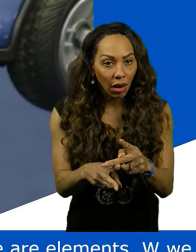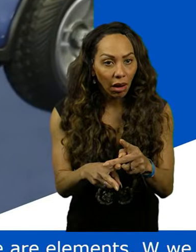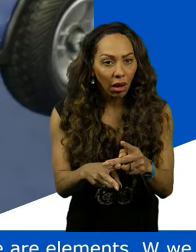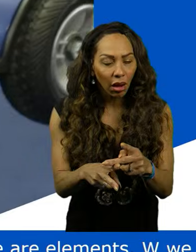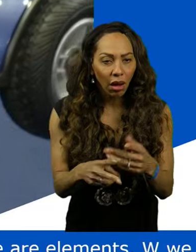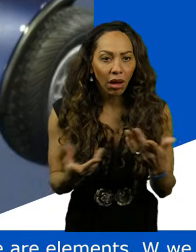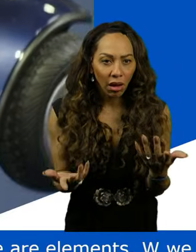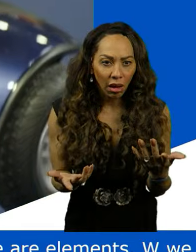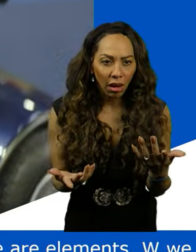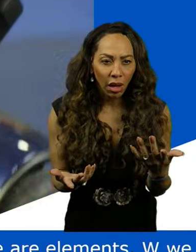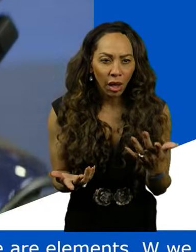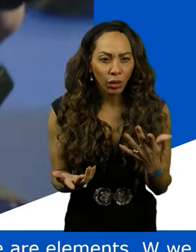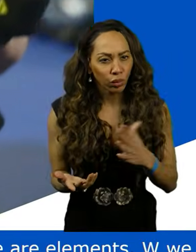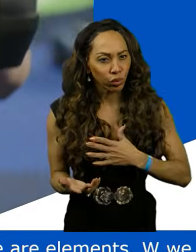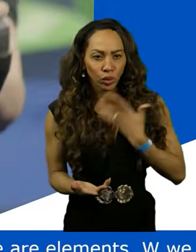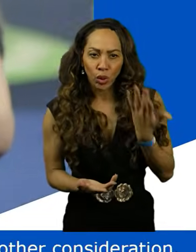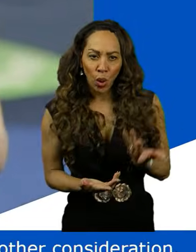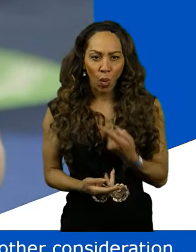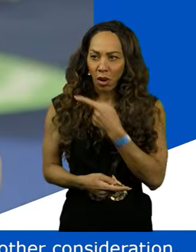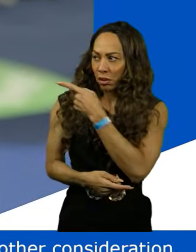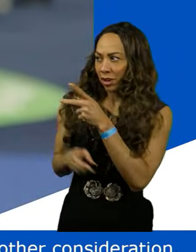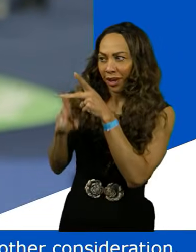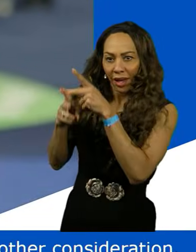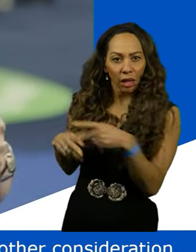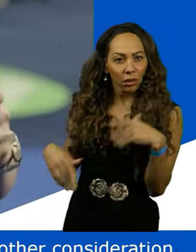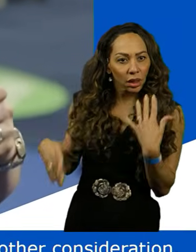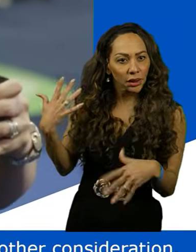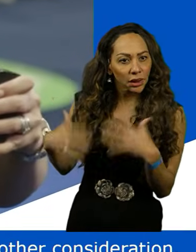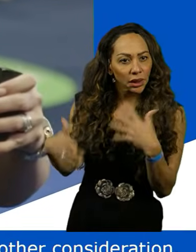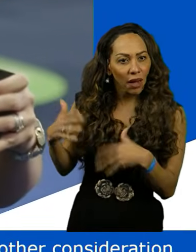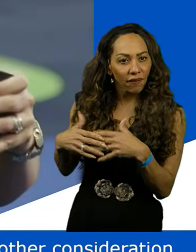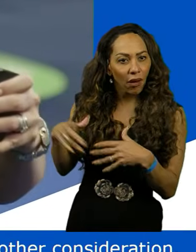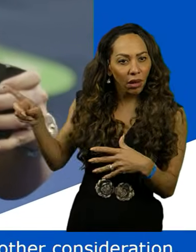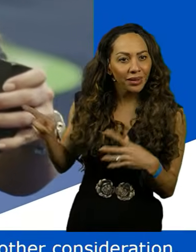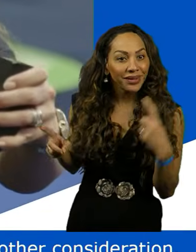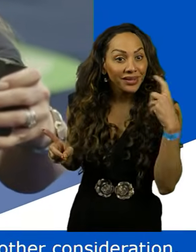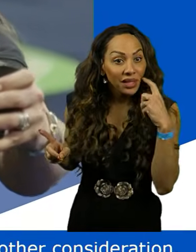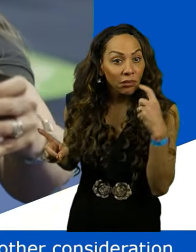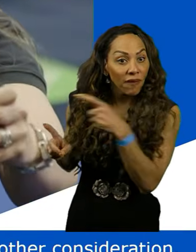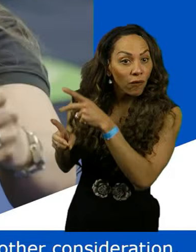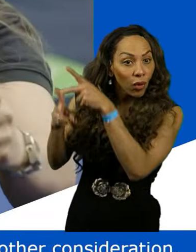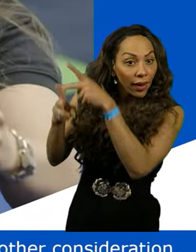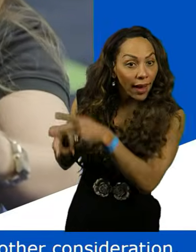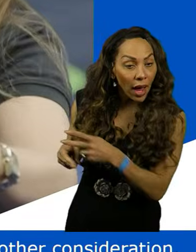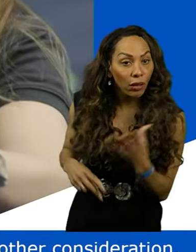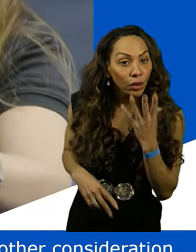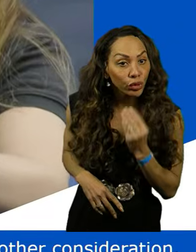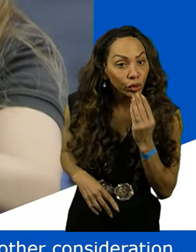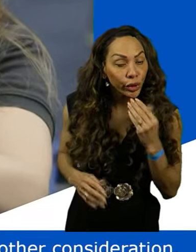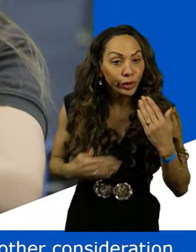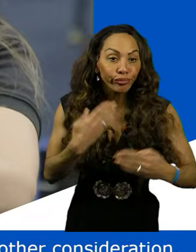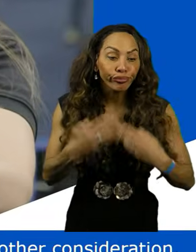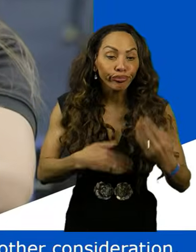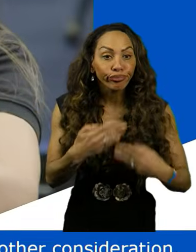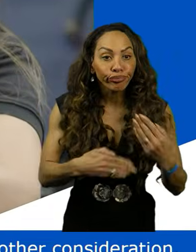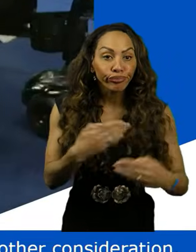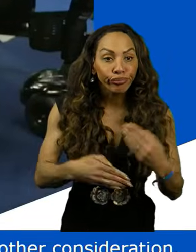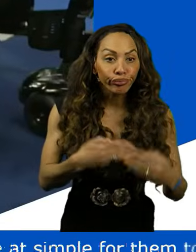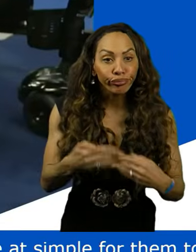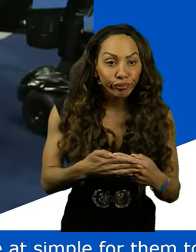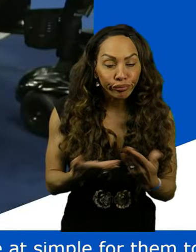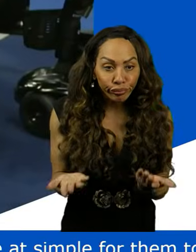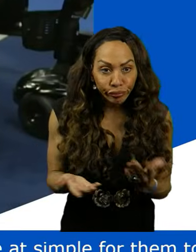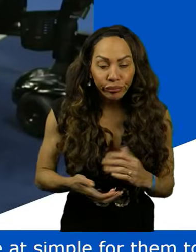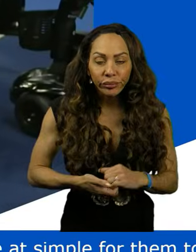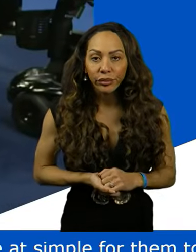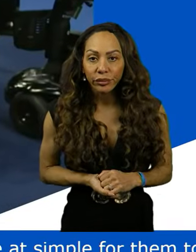don't want to be doing damage to the people that are looking after us. So nice and simple for them to use as well. But yeah, it